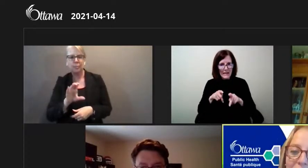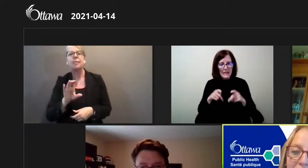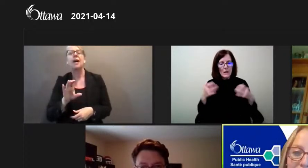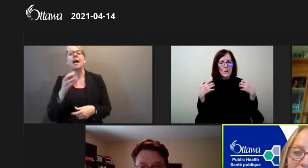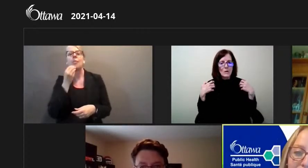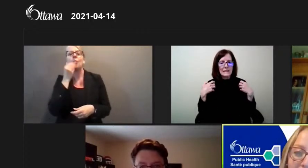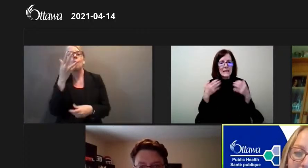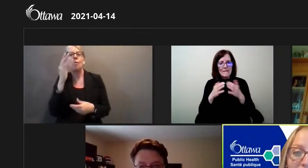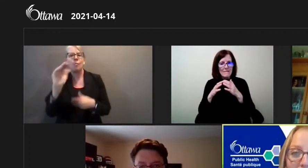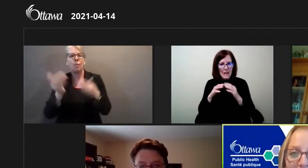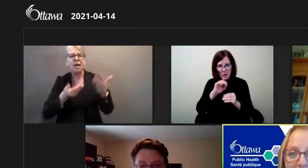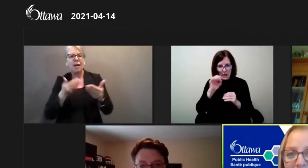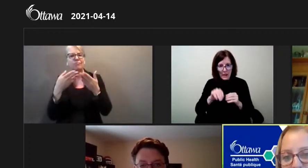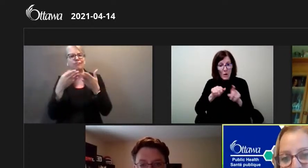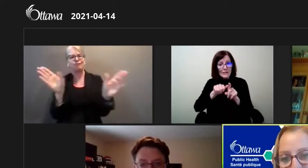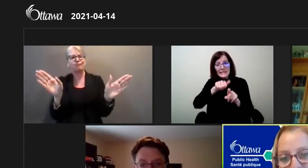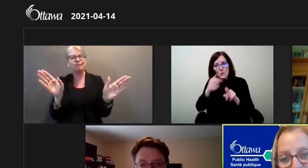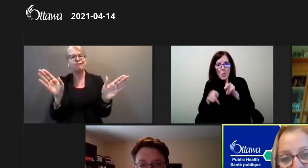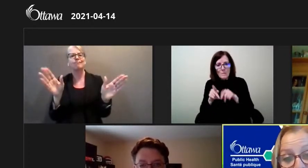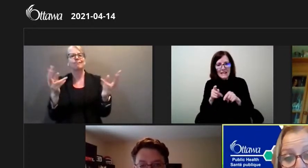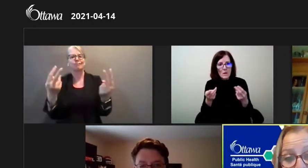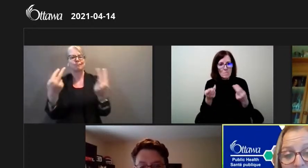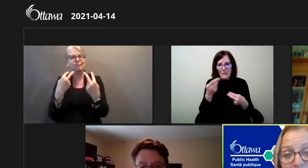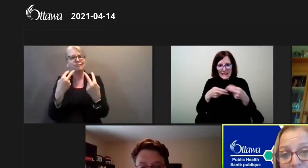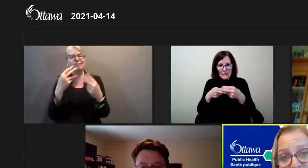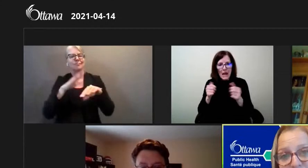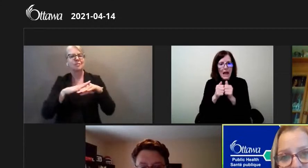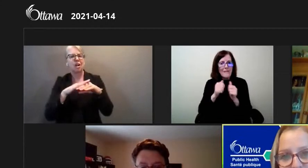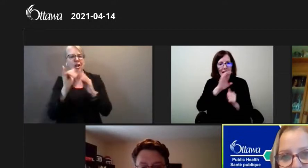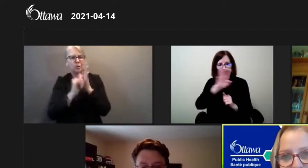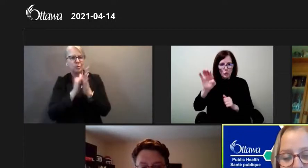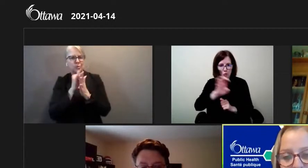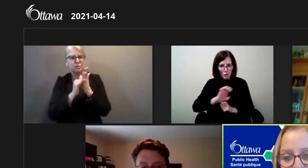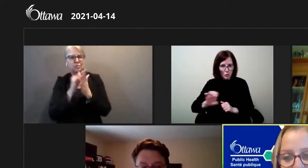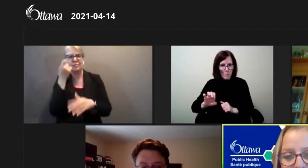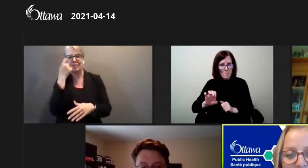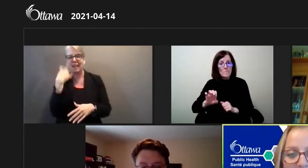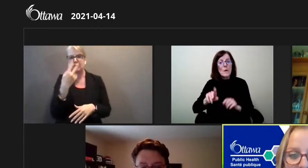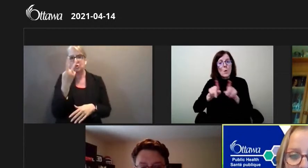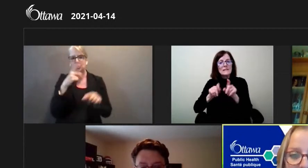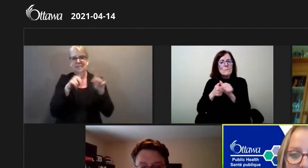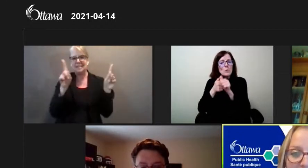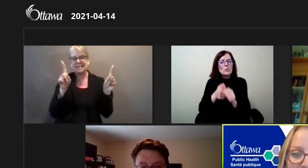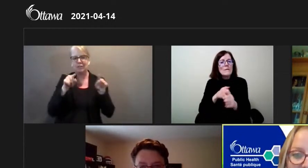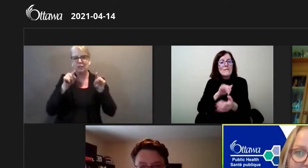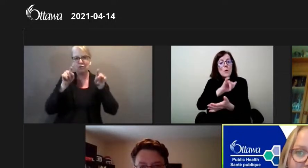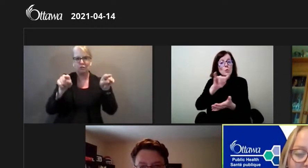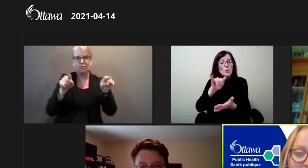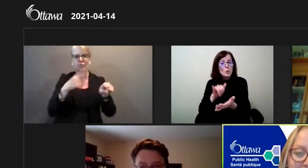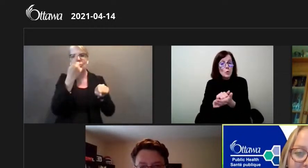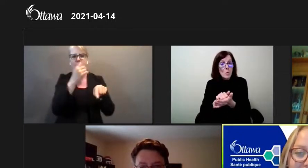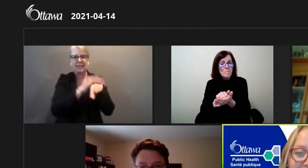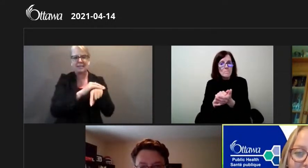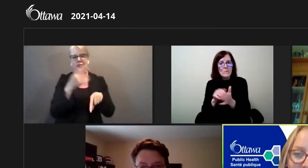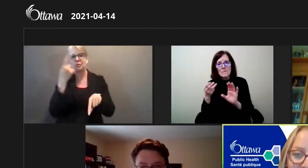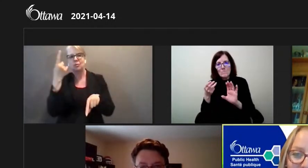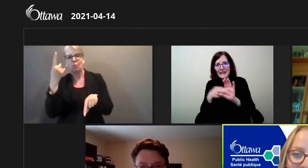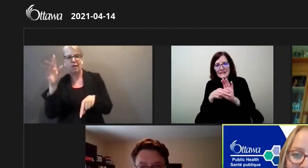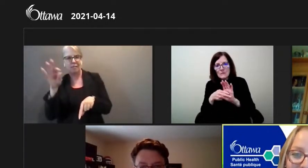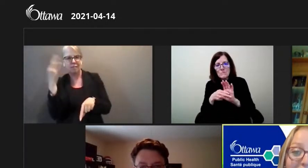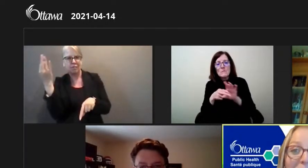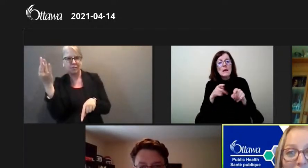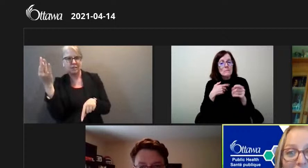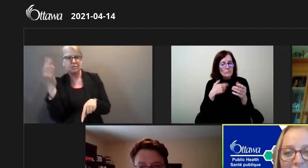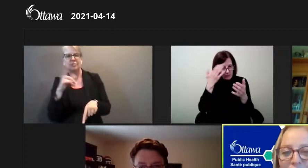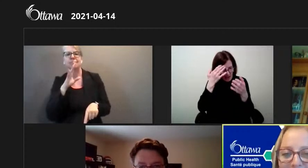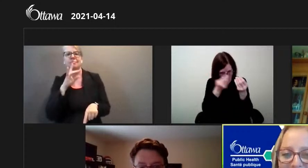as well to members of the public viewing this on YouTube. Please note there are two different YouTube streams, one in English and one in French. Je souhaite